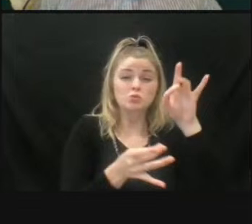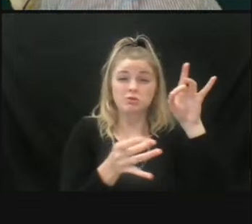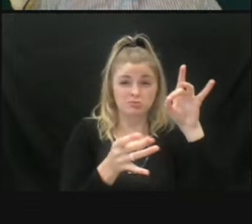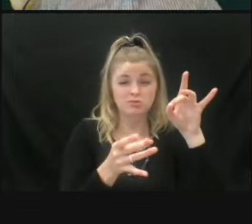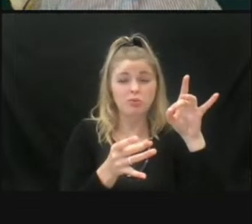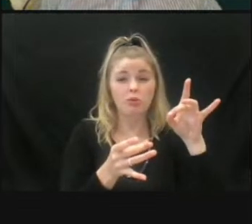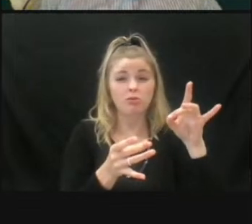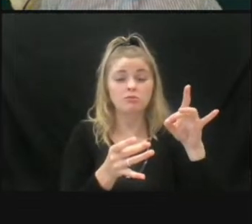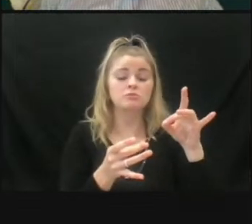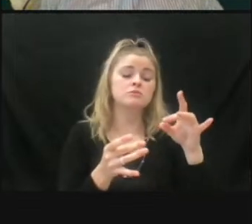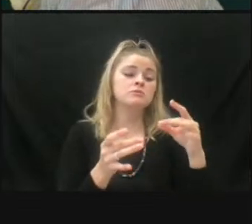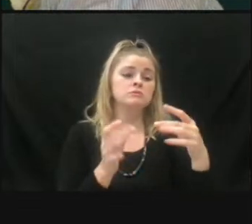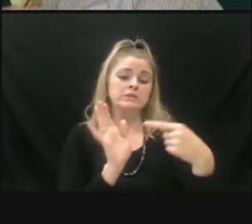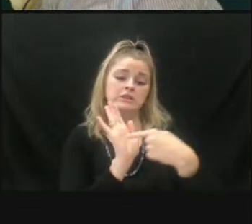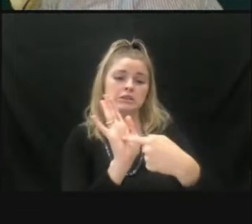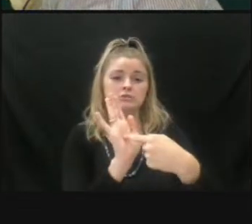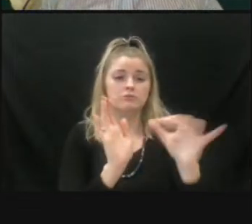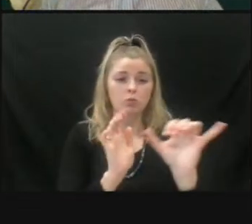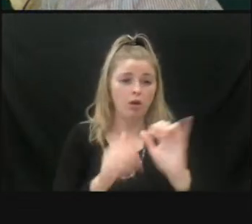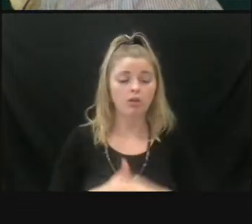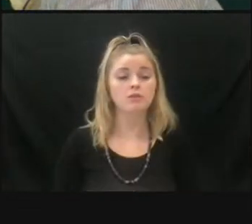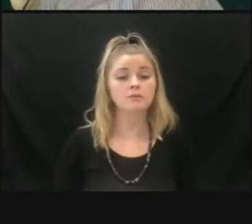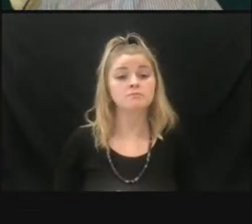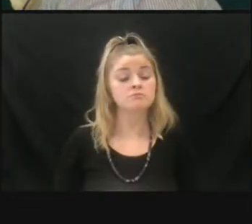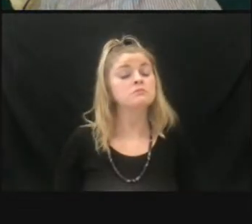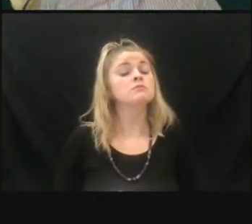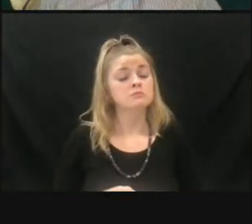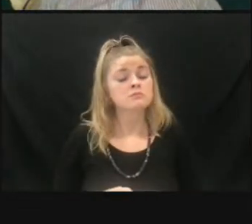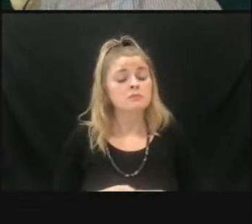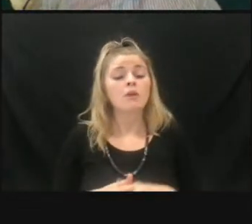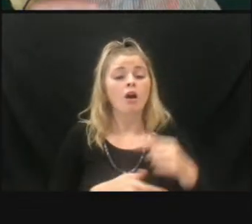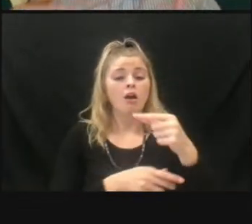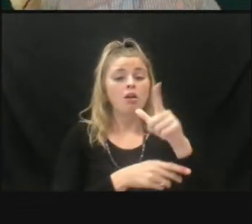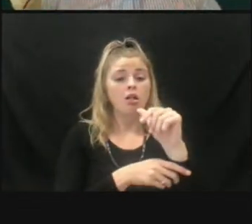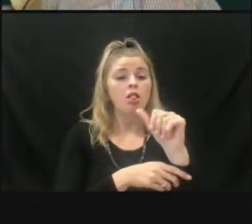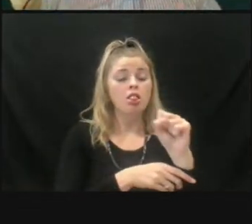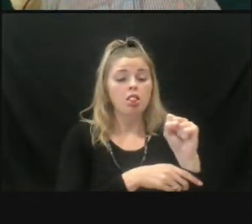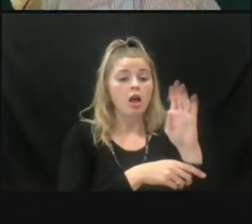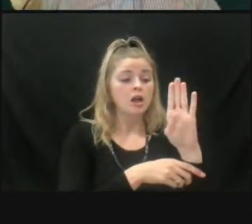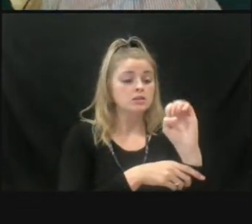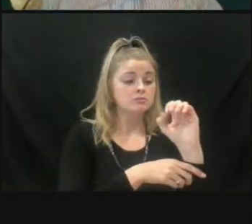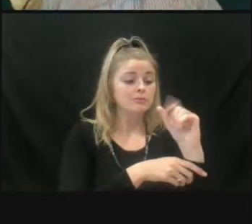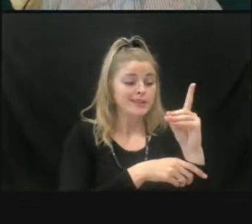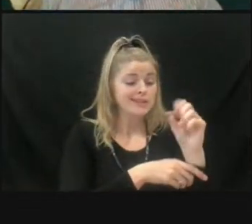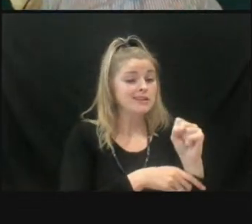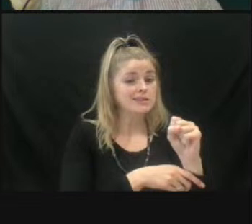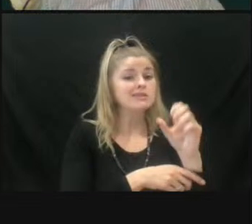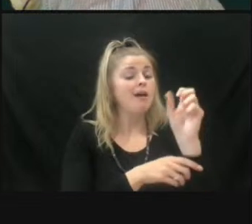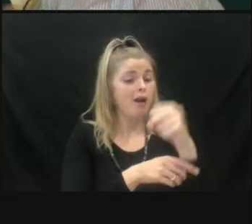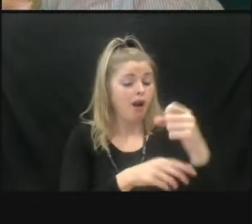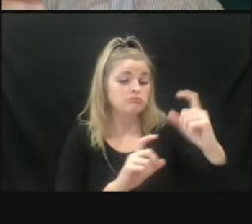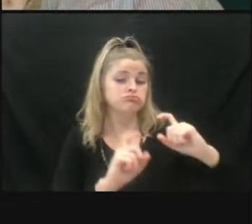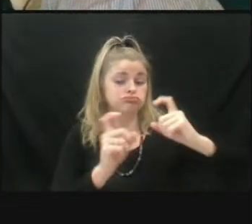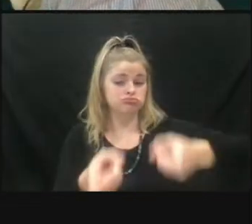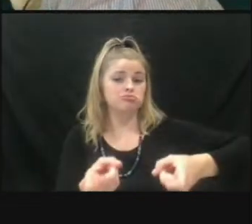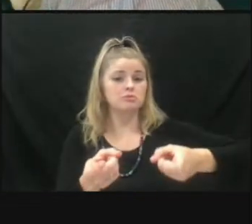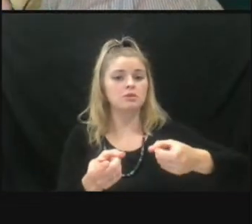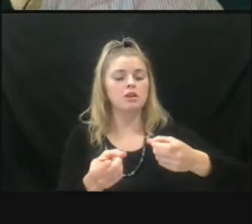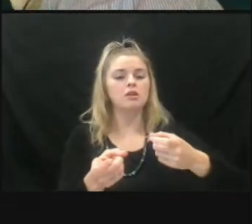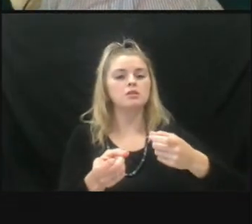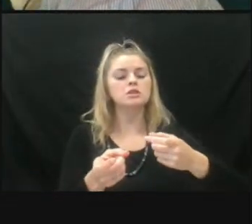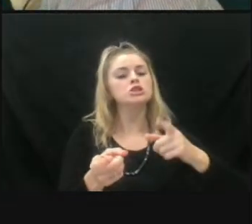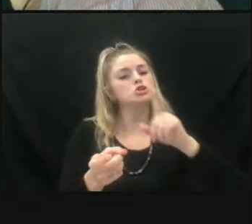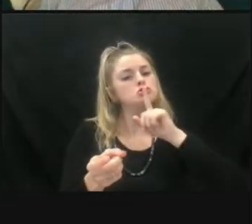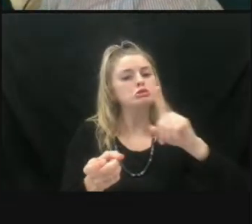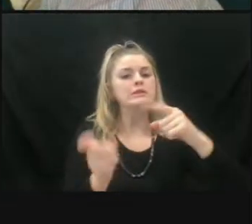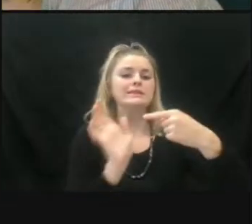society and spirituality. So though these beads are glass, and glass beads were used in the 18th century, the 1700s, the symbol of